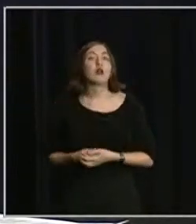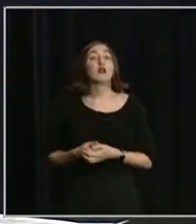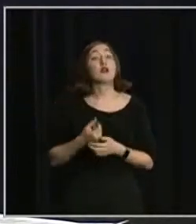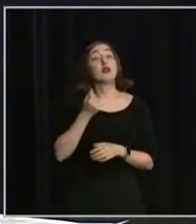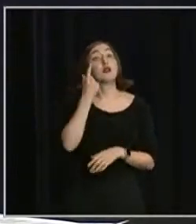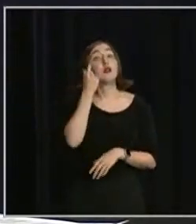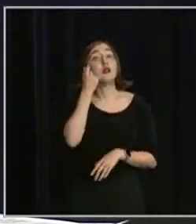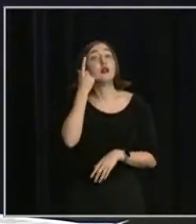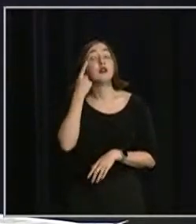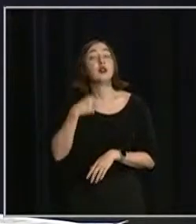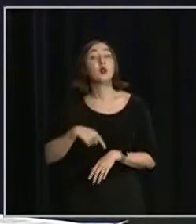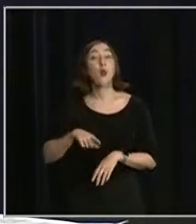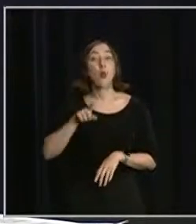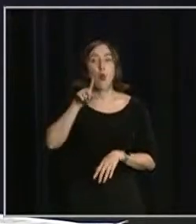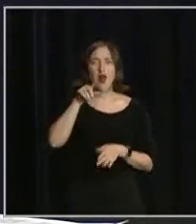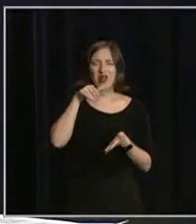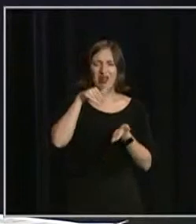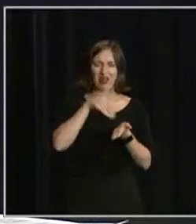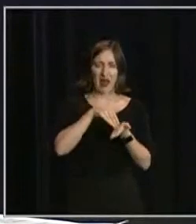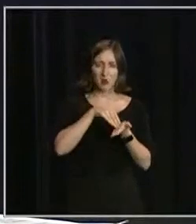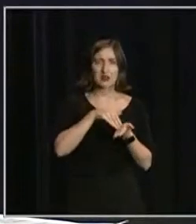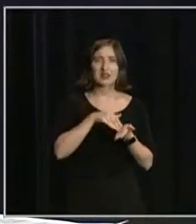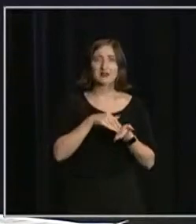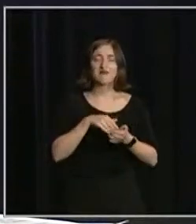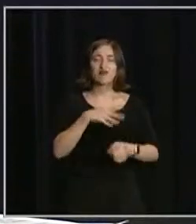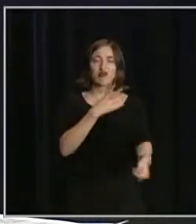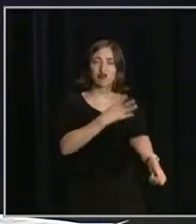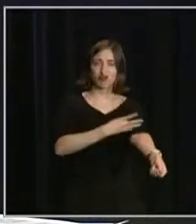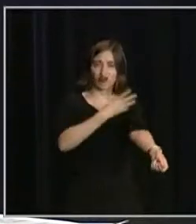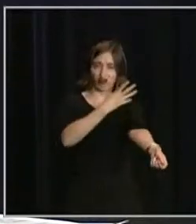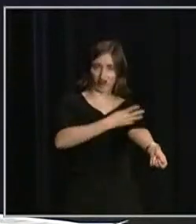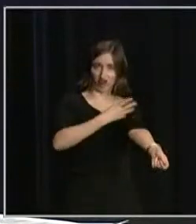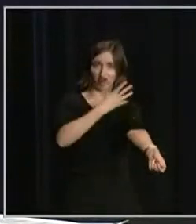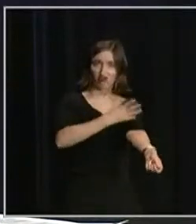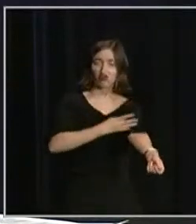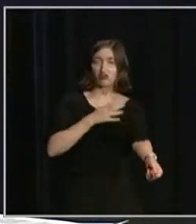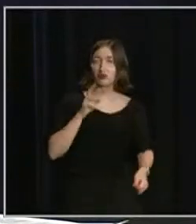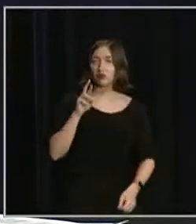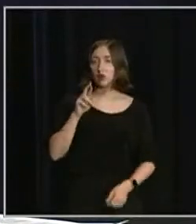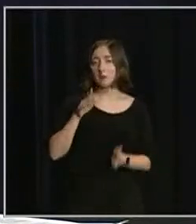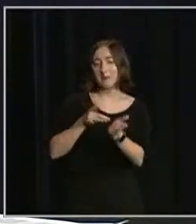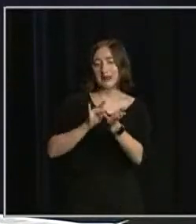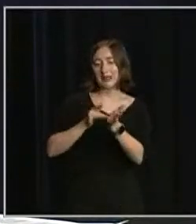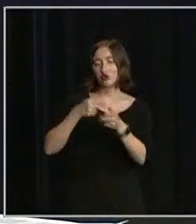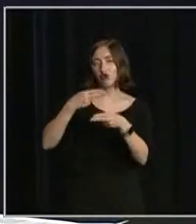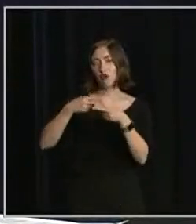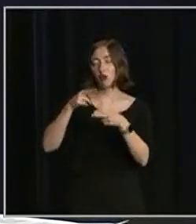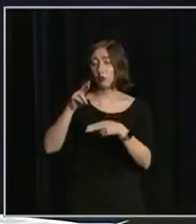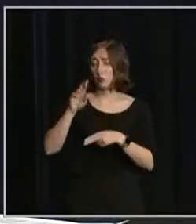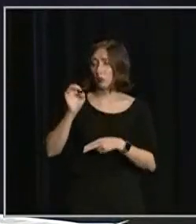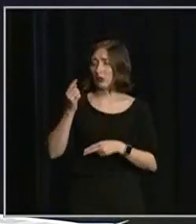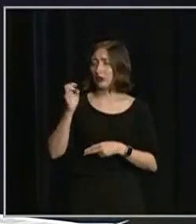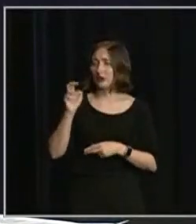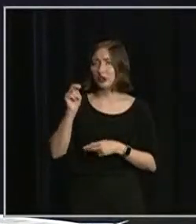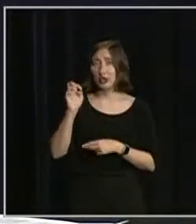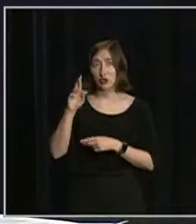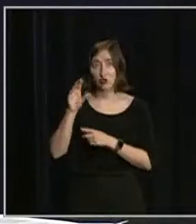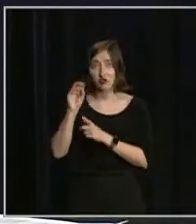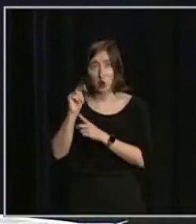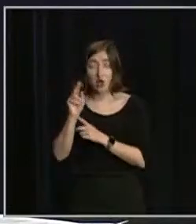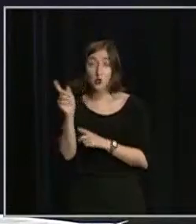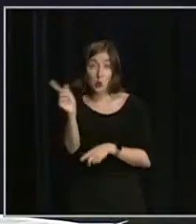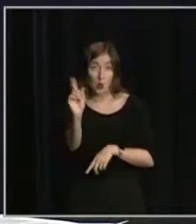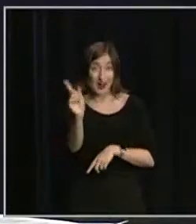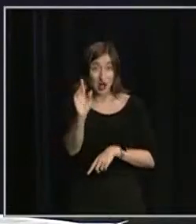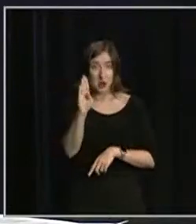1,000 infusions of Regeneron out at the Bexar County Expo Hall. And one day we hit as high as 100. We'd never